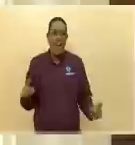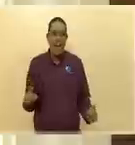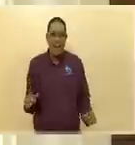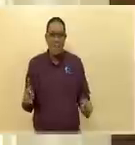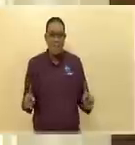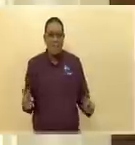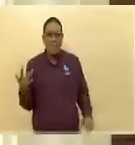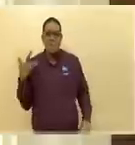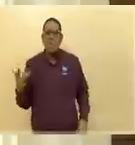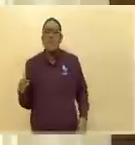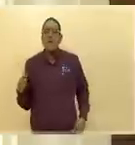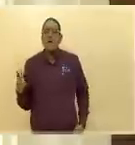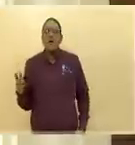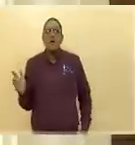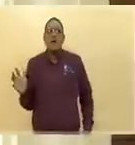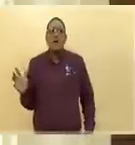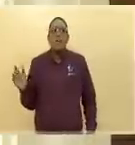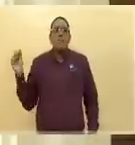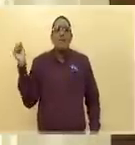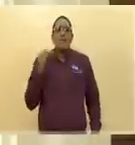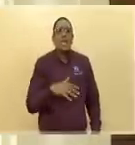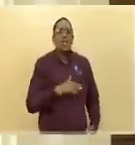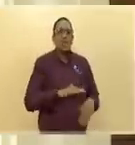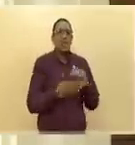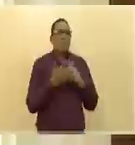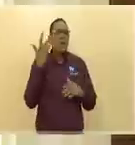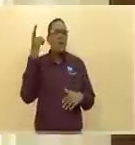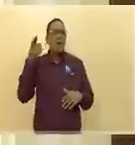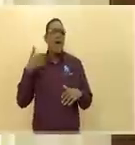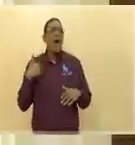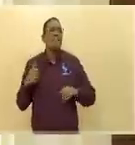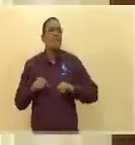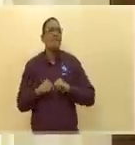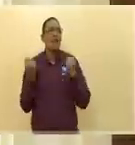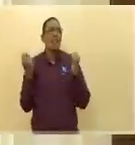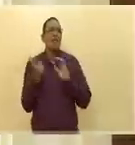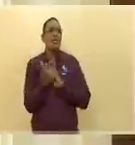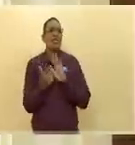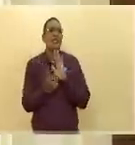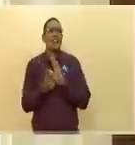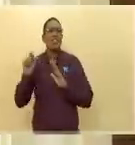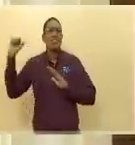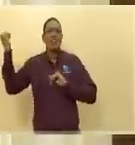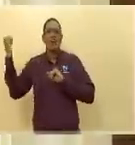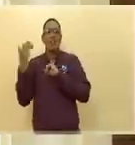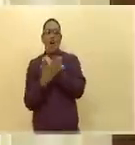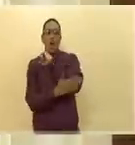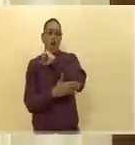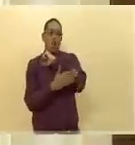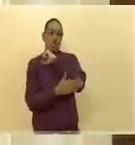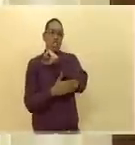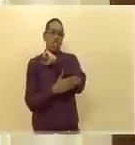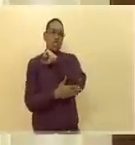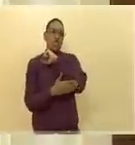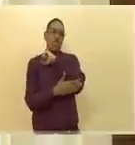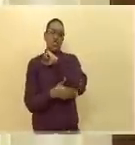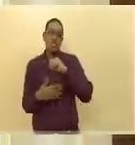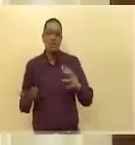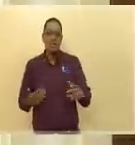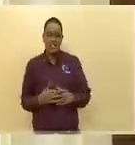Persons are oftentimes sent back to Jamaica because they have violated the law of another state.